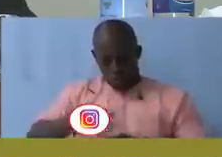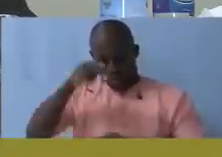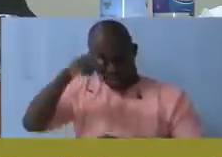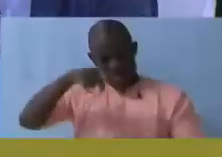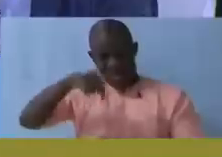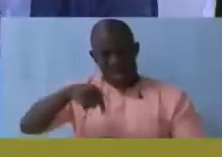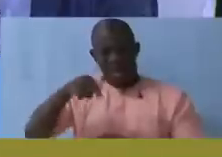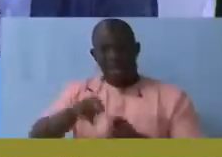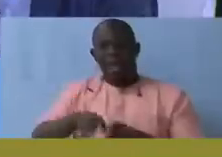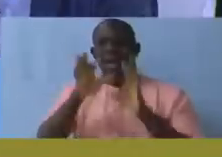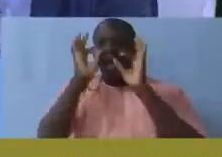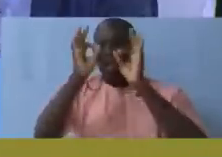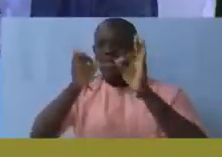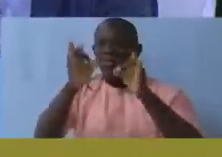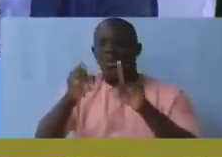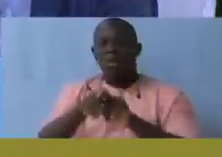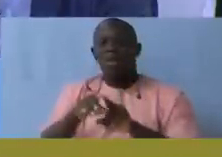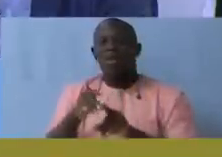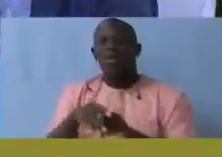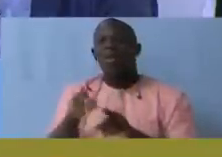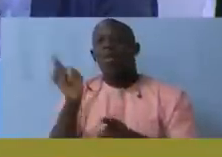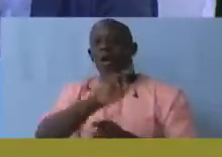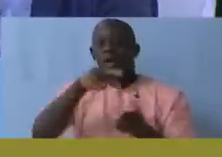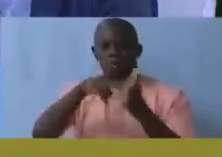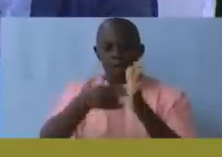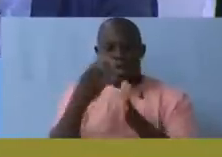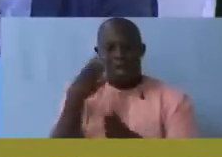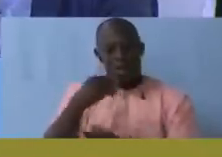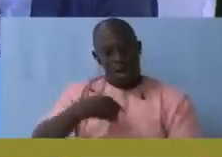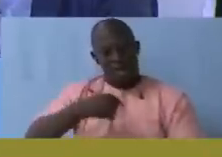what's in me, how I felt, how I am feeling at the moment.